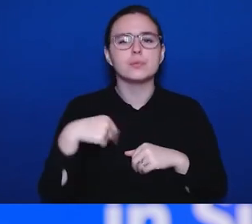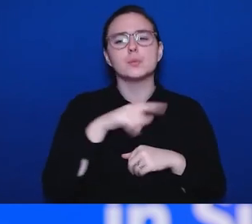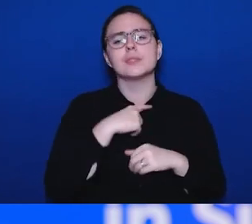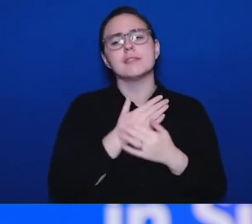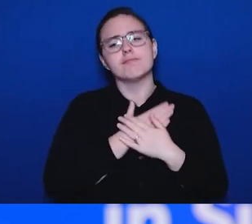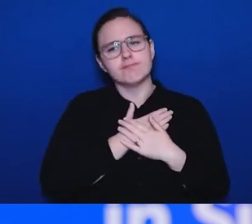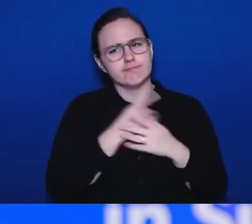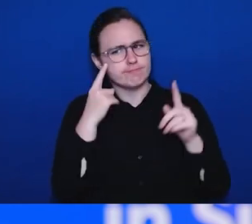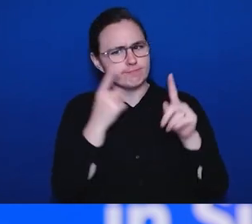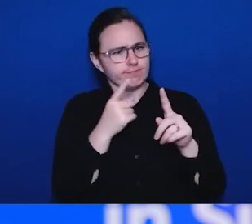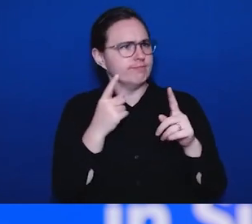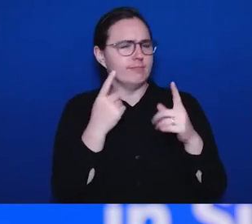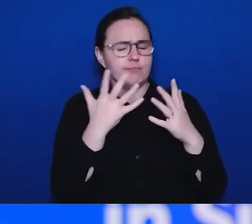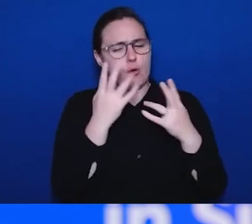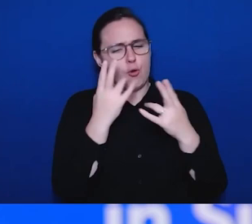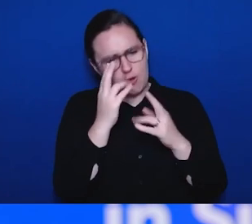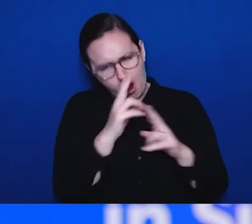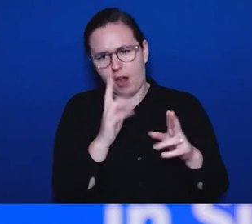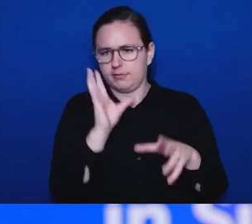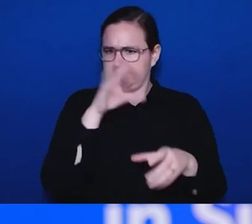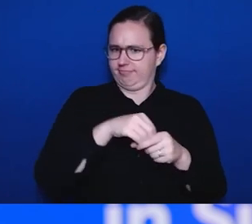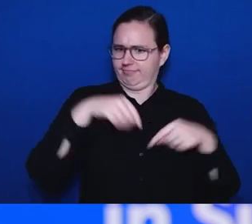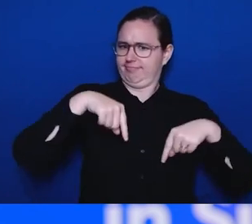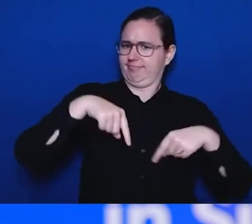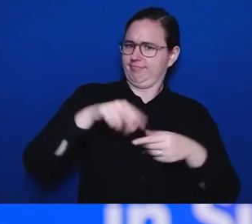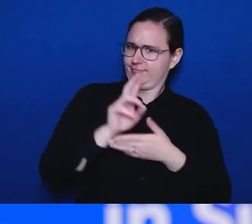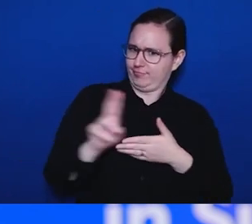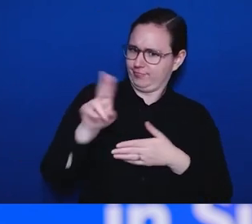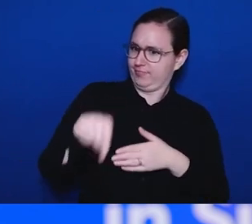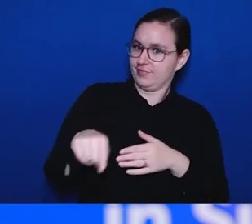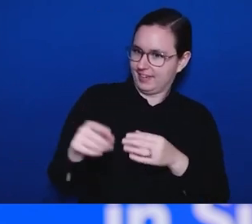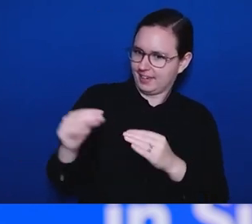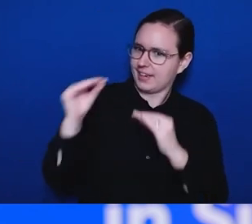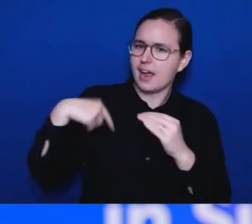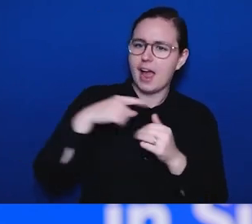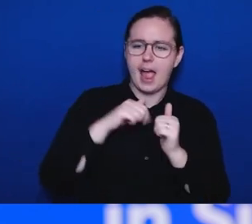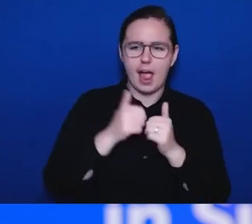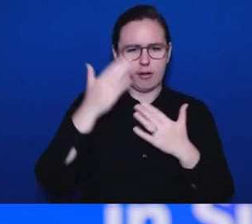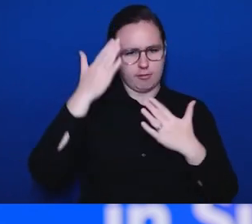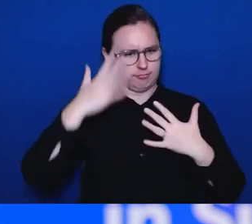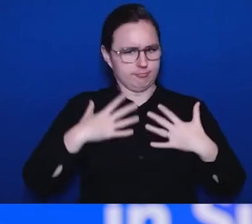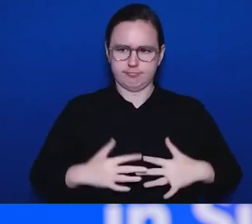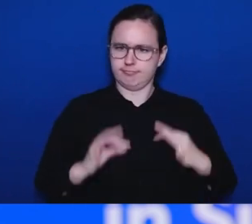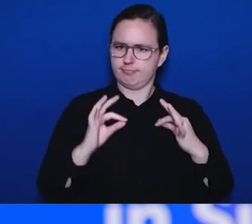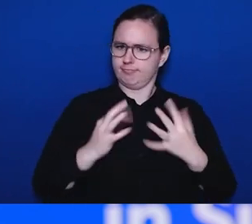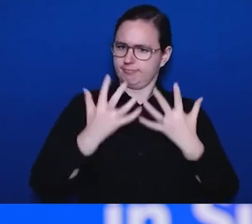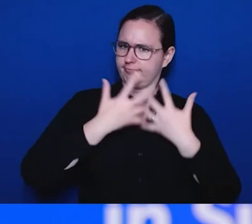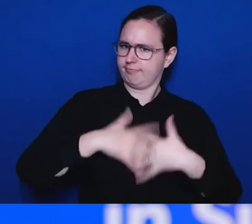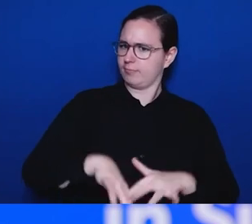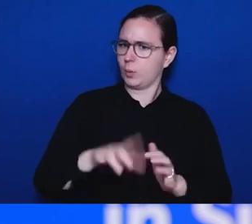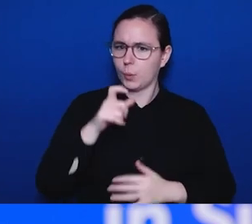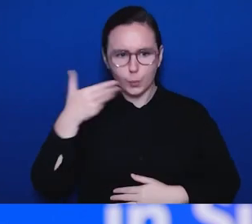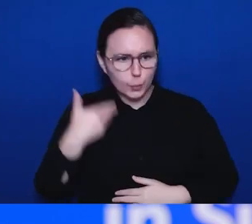that live in them. We have had the great privilege to be a part of the SFU community. This institution has empowered